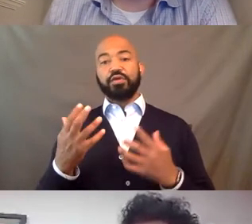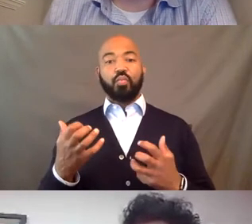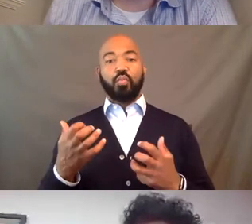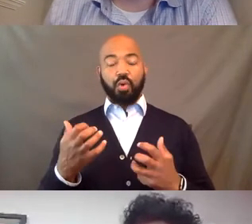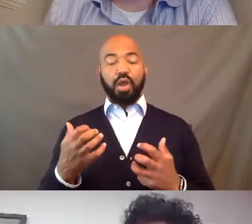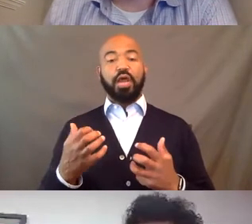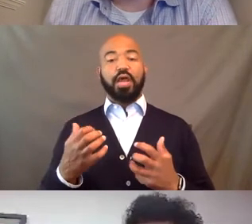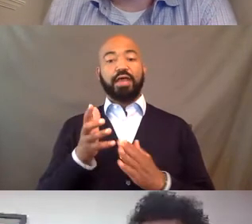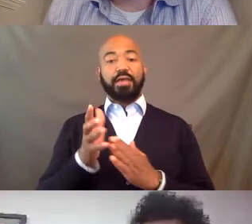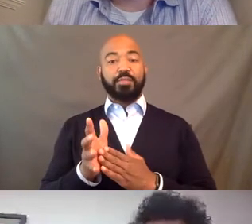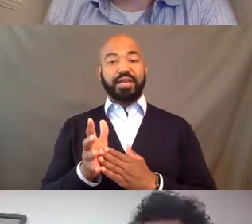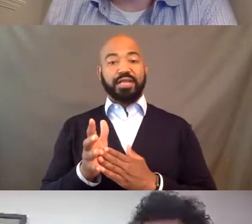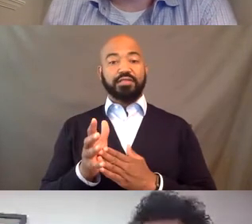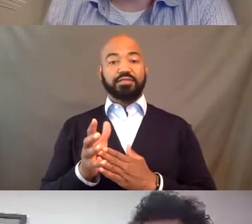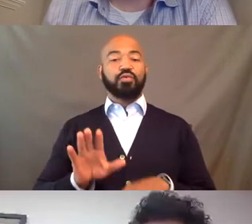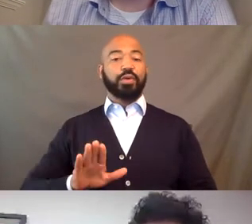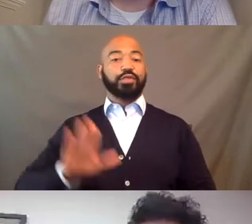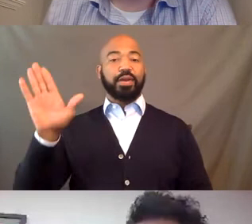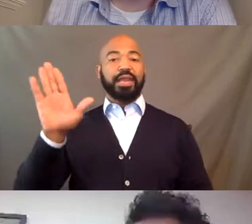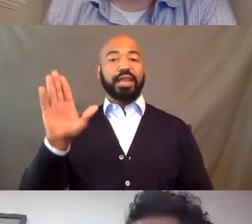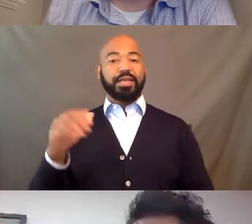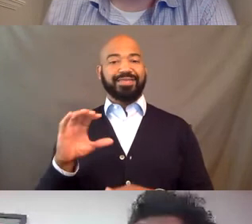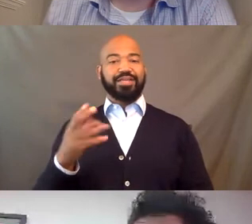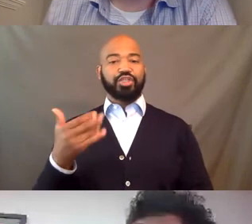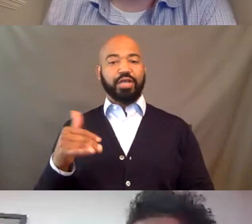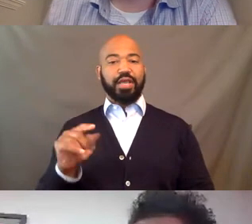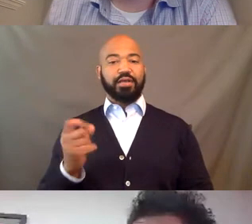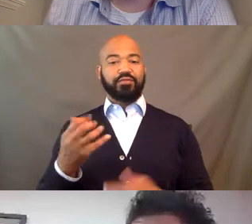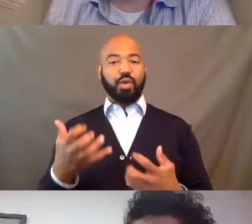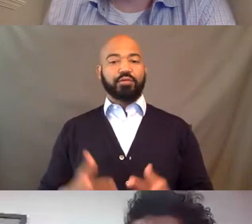minutes. I'm gonna raise my hand.